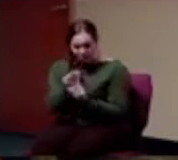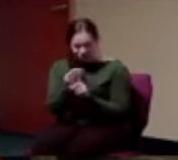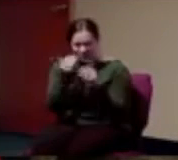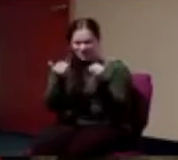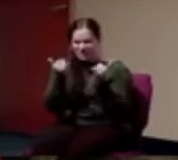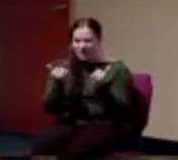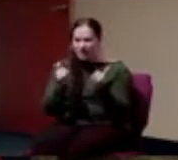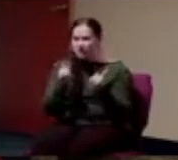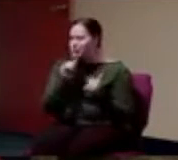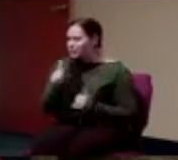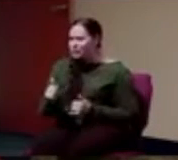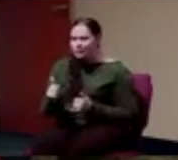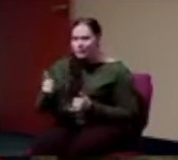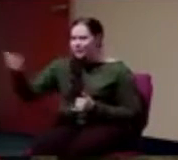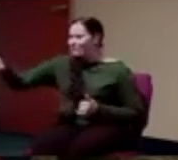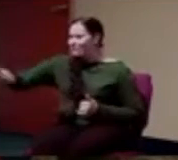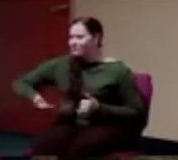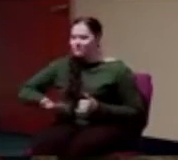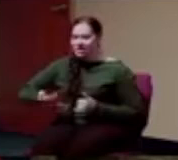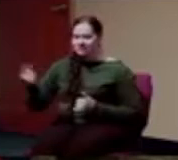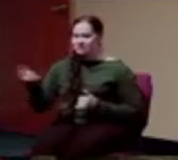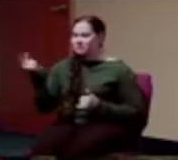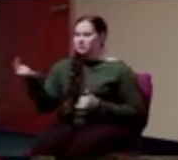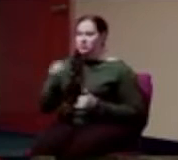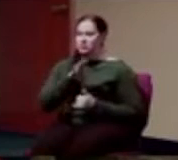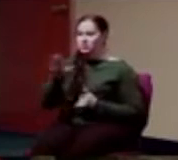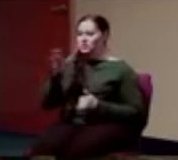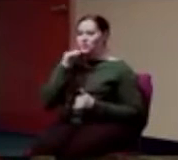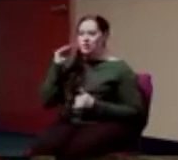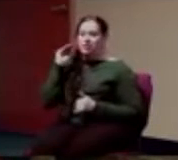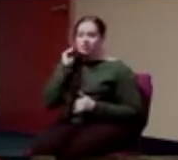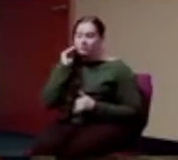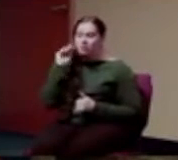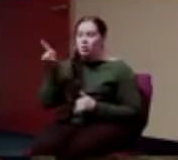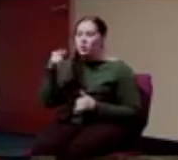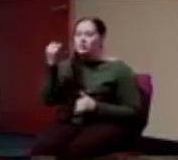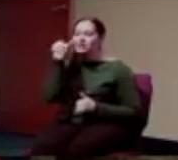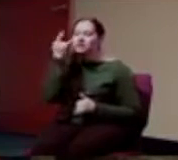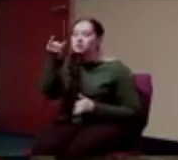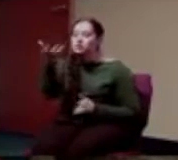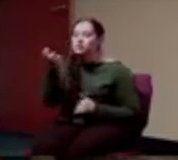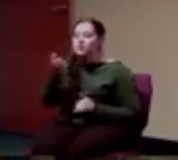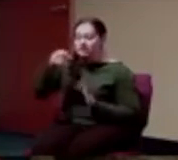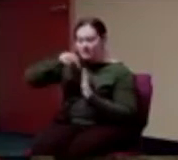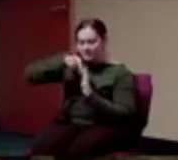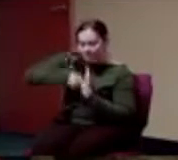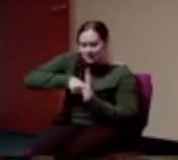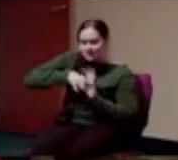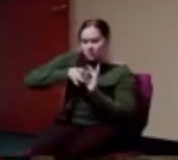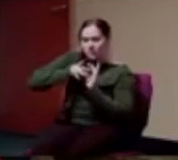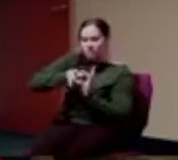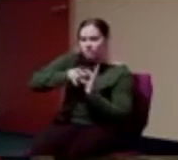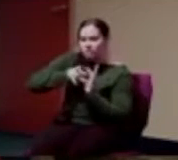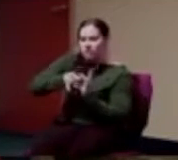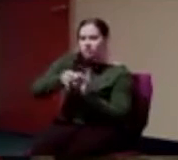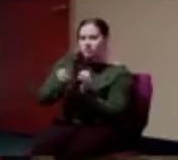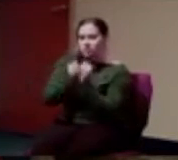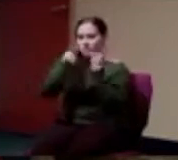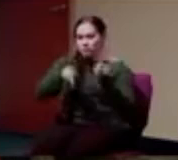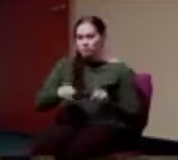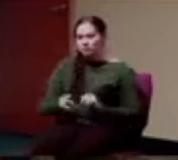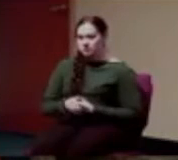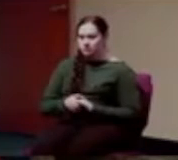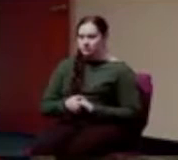to invite somebody over for a meal unless you want to get into a deeper friendship with that person. And this is exactly what Jesus was